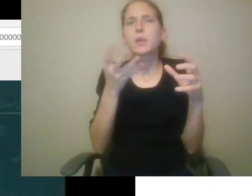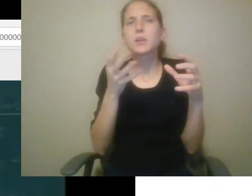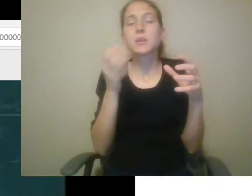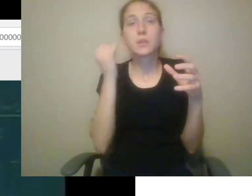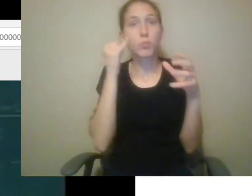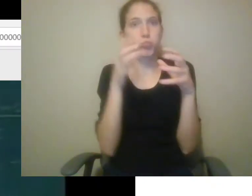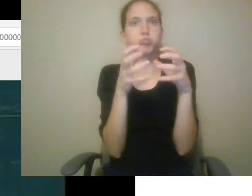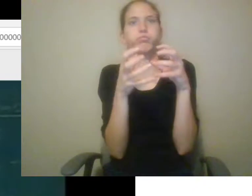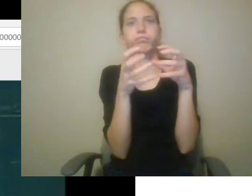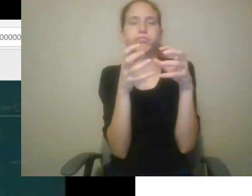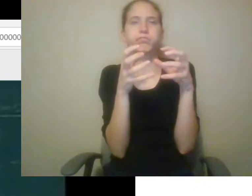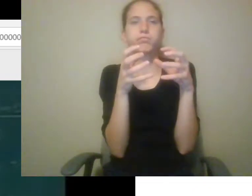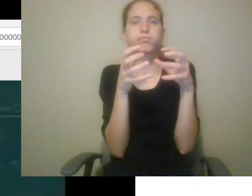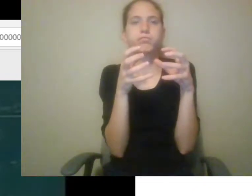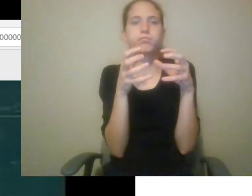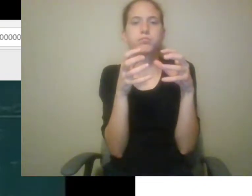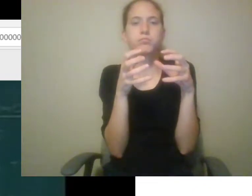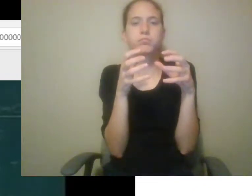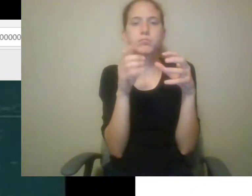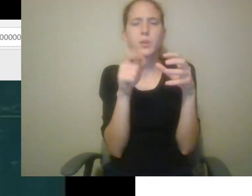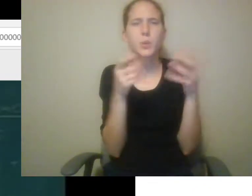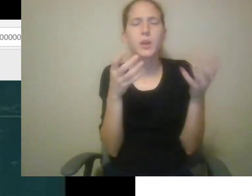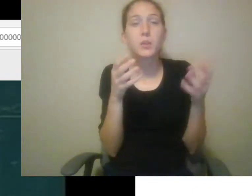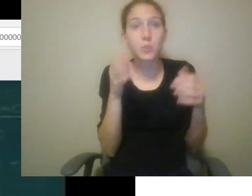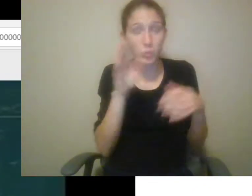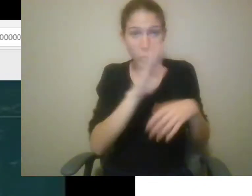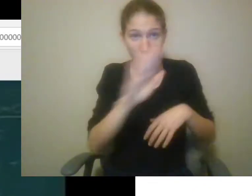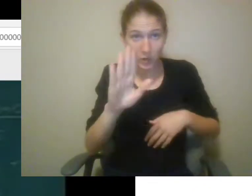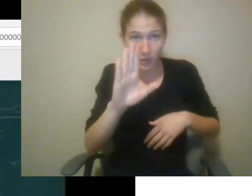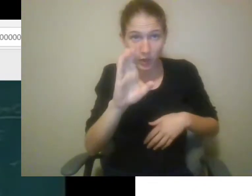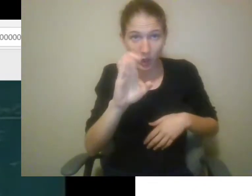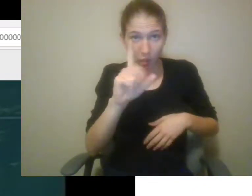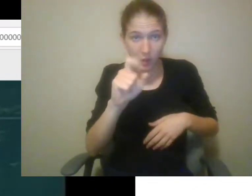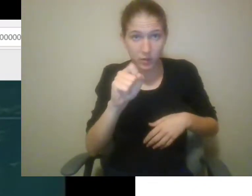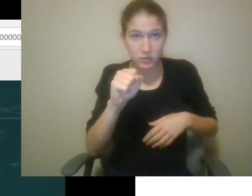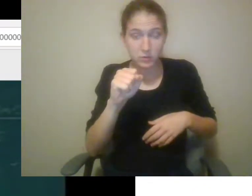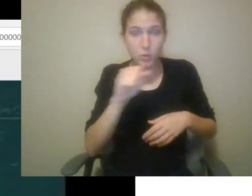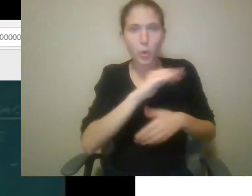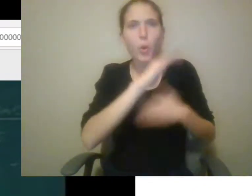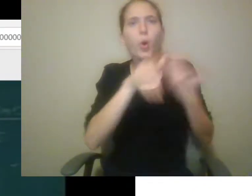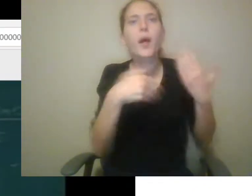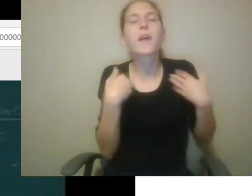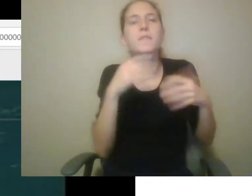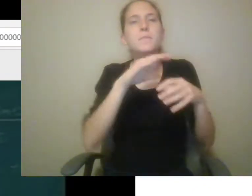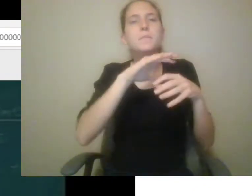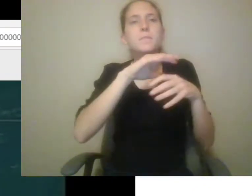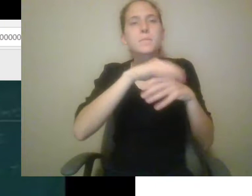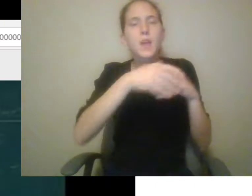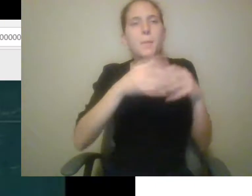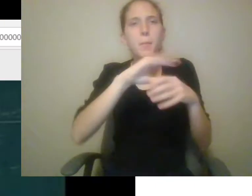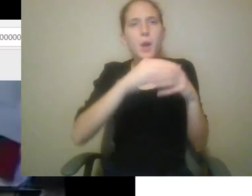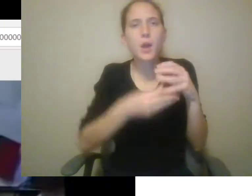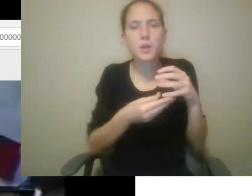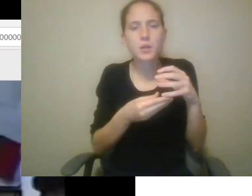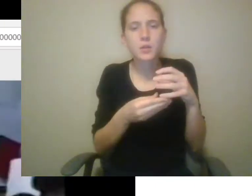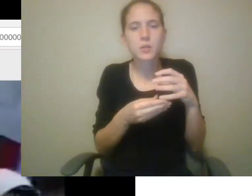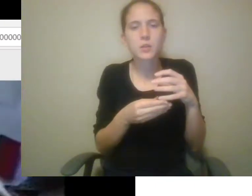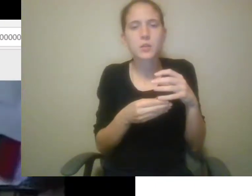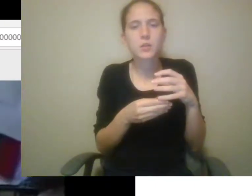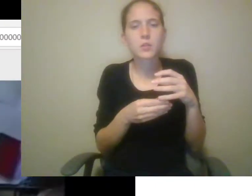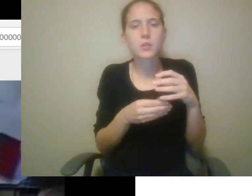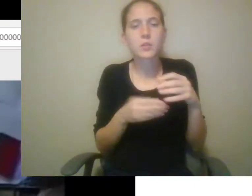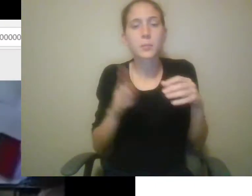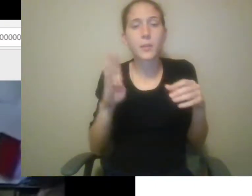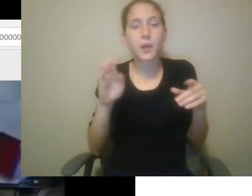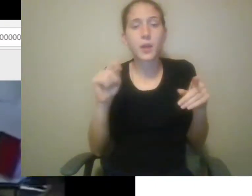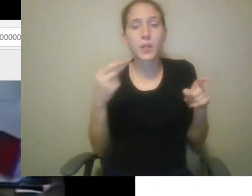about your cells. All right? All your cells have cell membranes around them. Beth? Well, I remember, but when